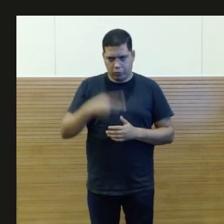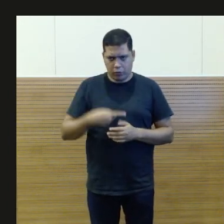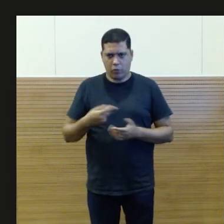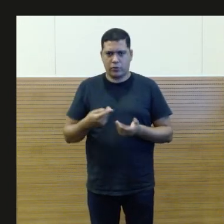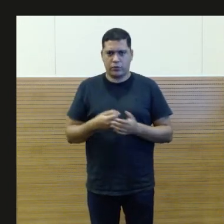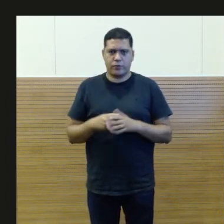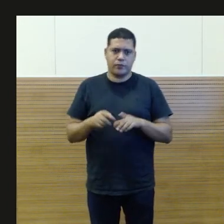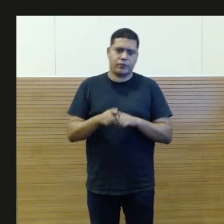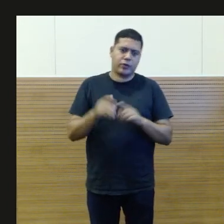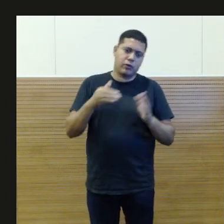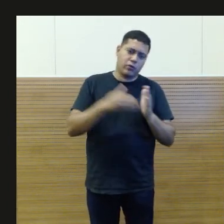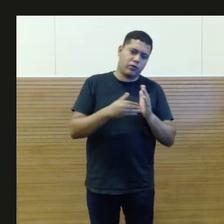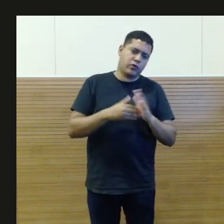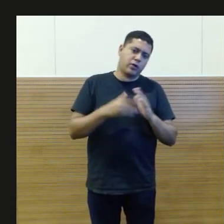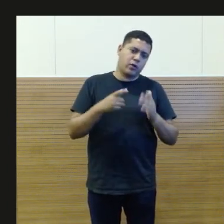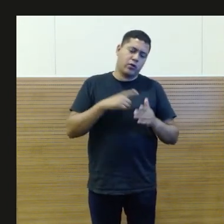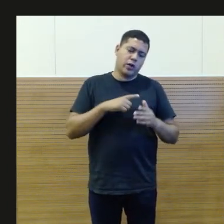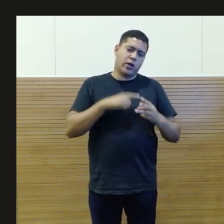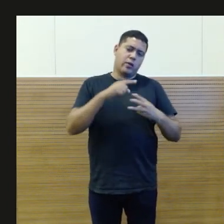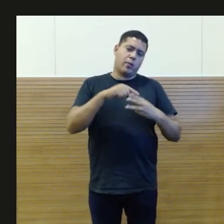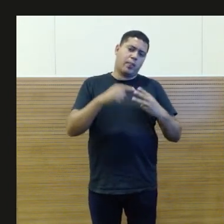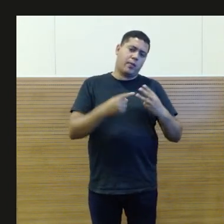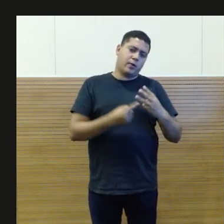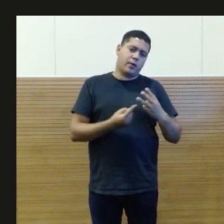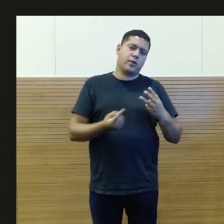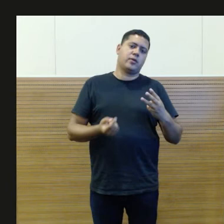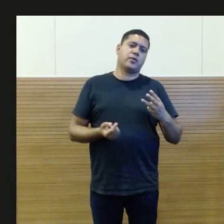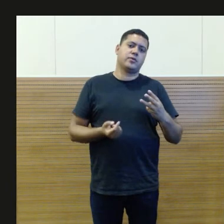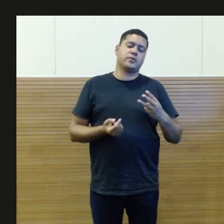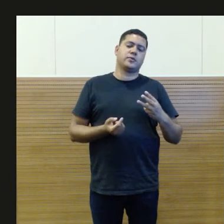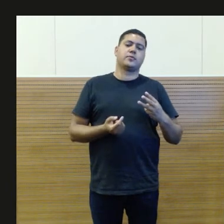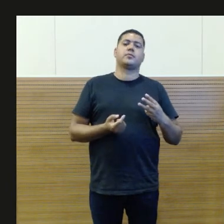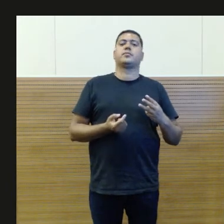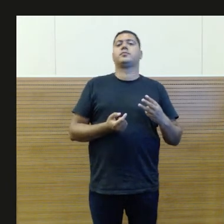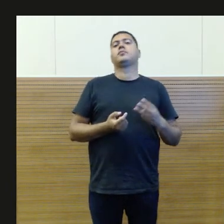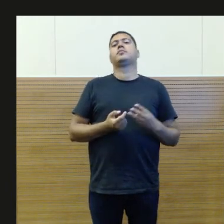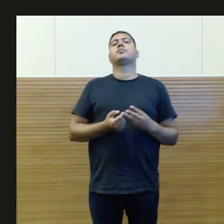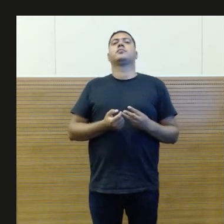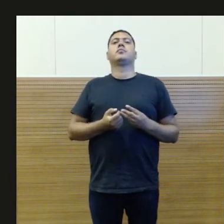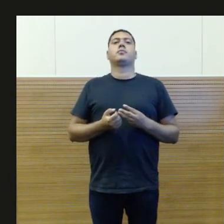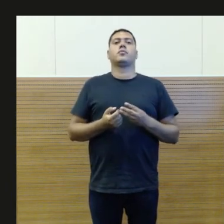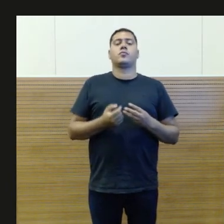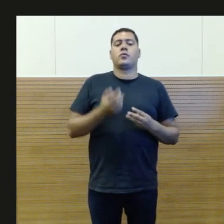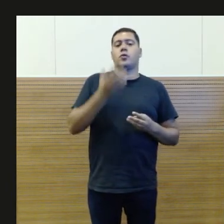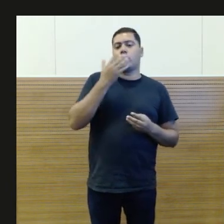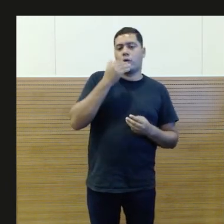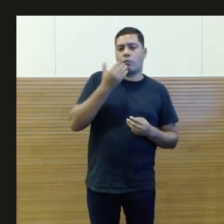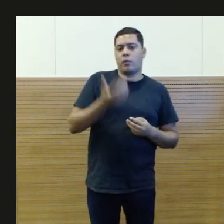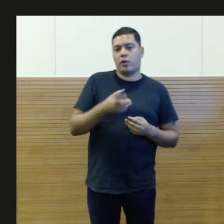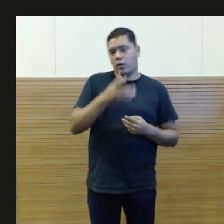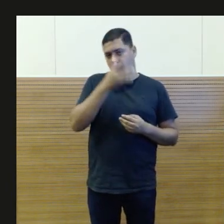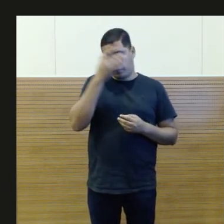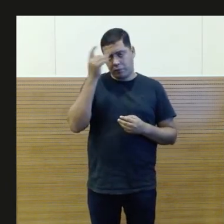events, and in the programs that are elaborated. I brought three of them. Well, the